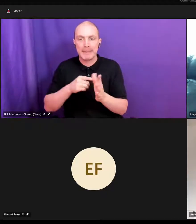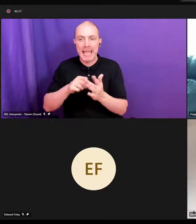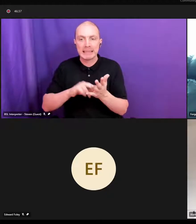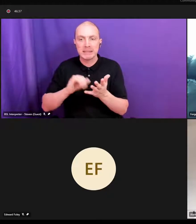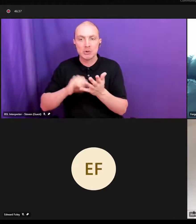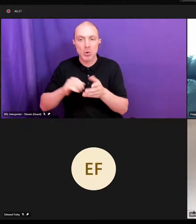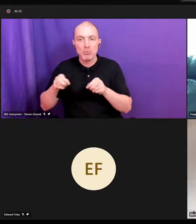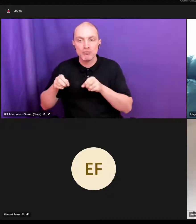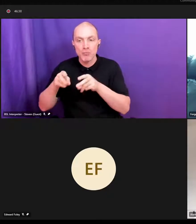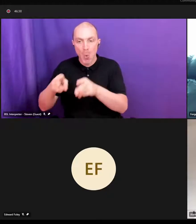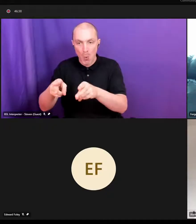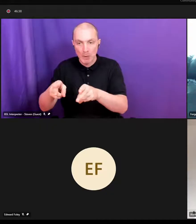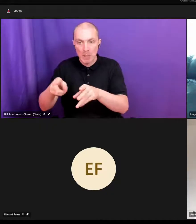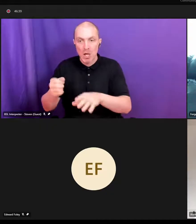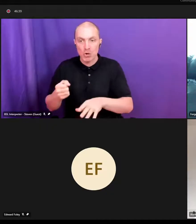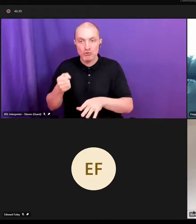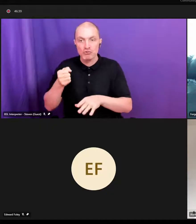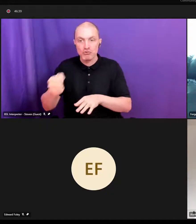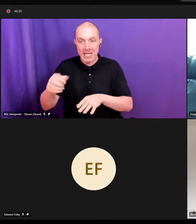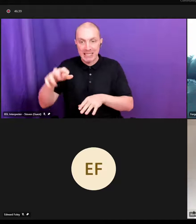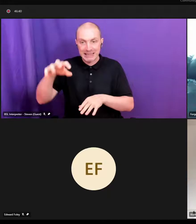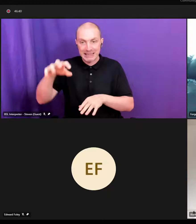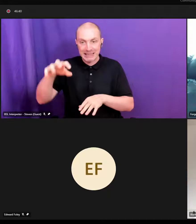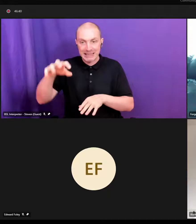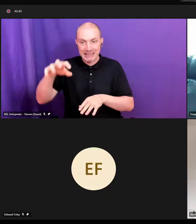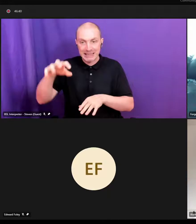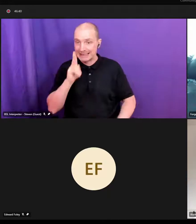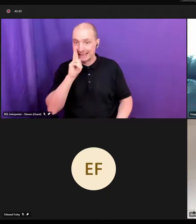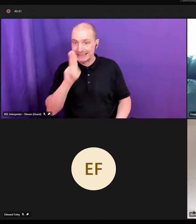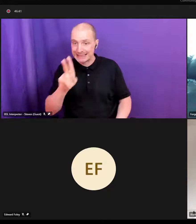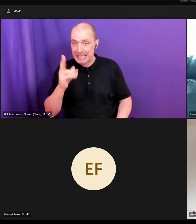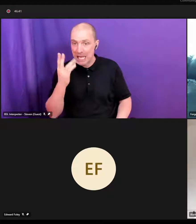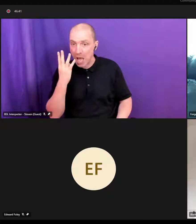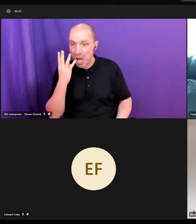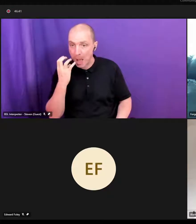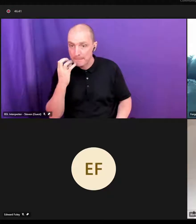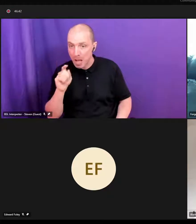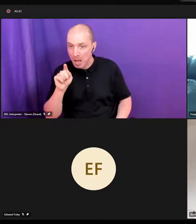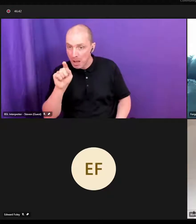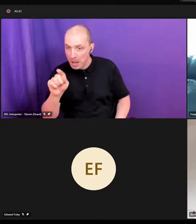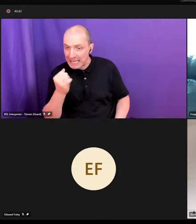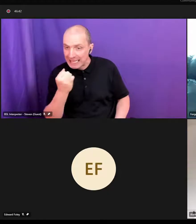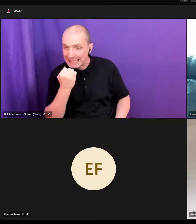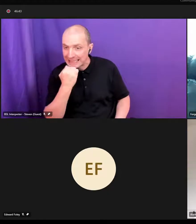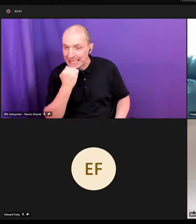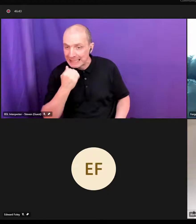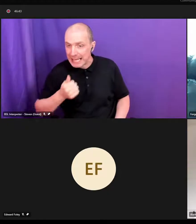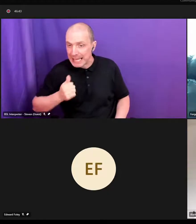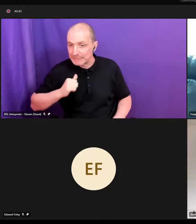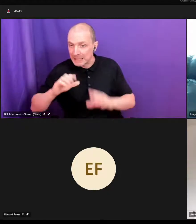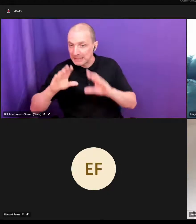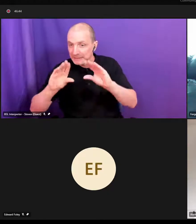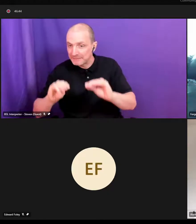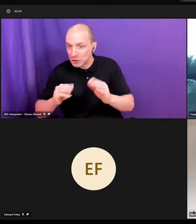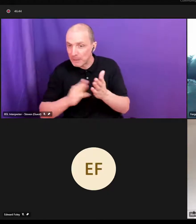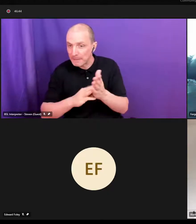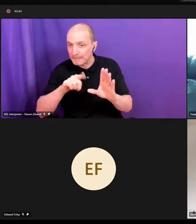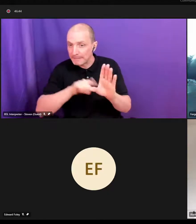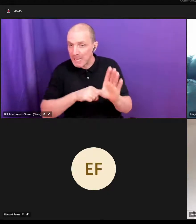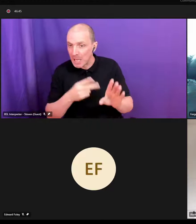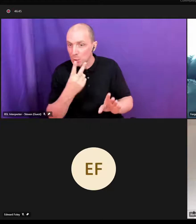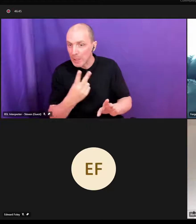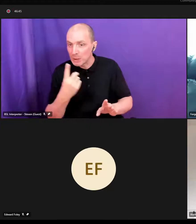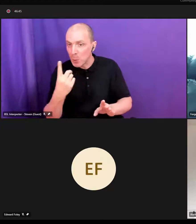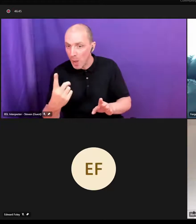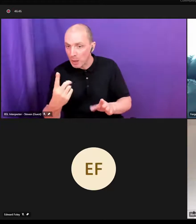It's currently in amber. I think it'll still be in amber. The date given for expected completion was May 2021. That's been